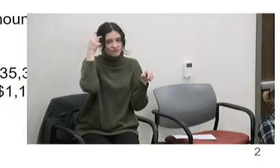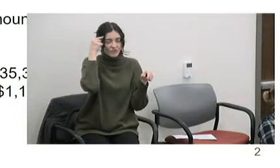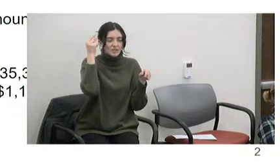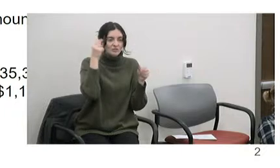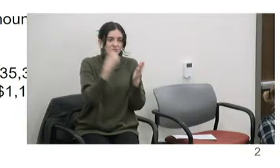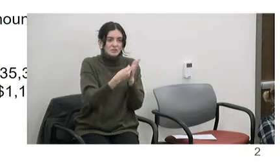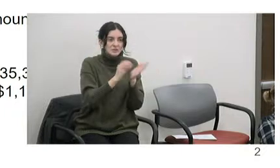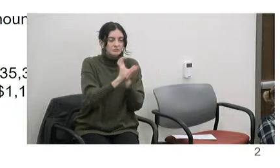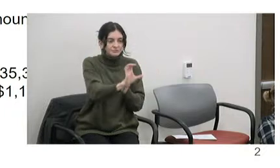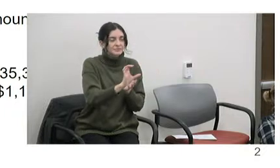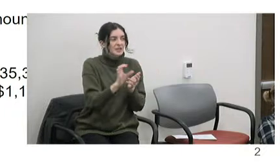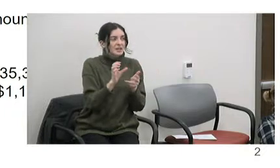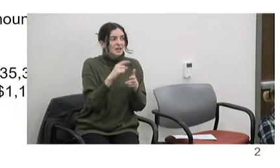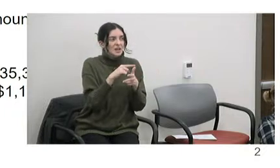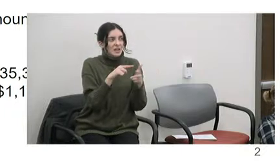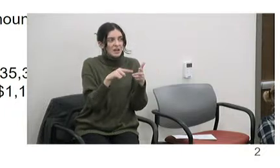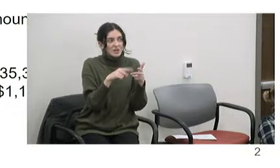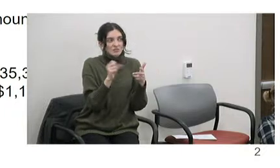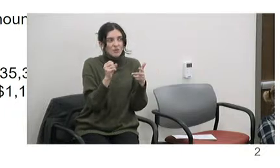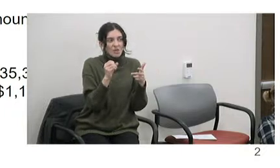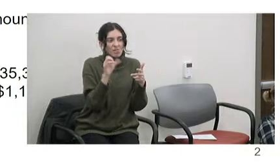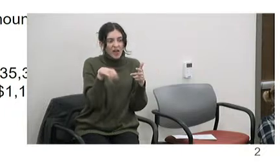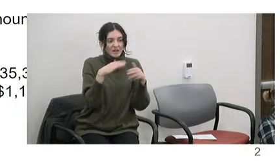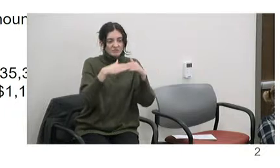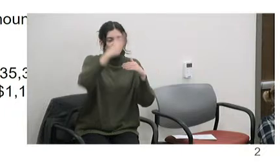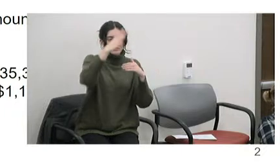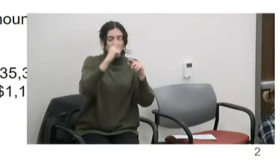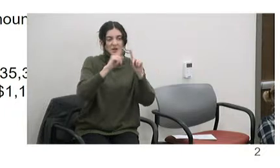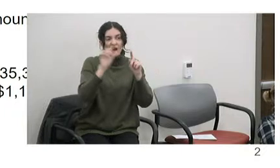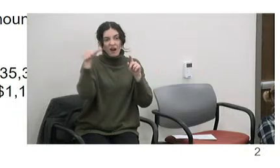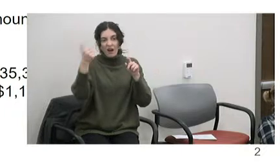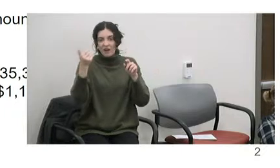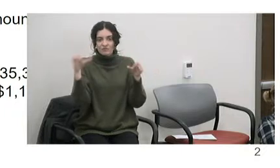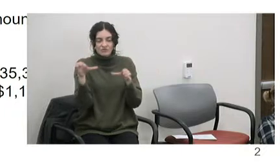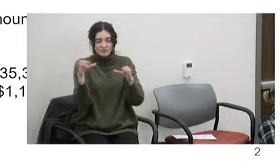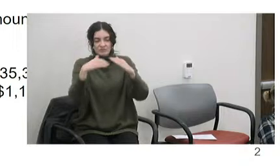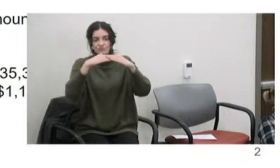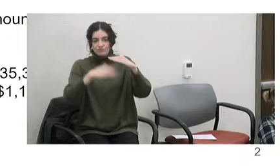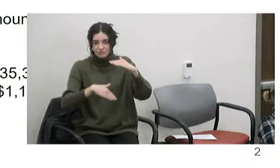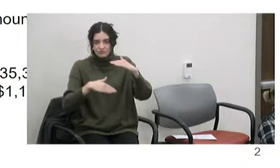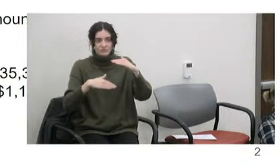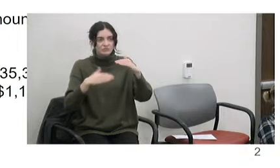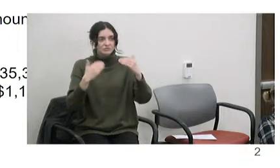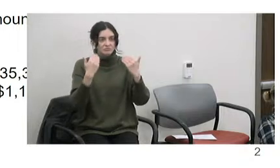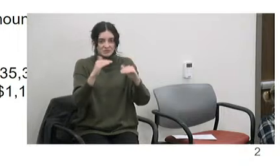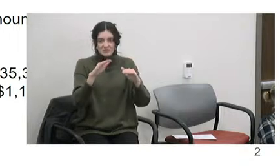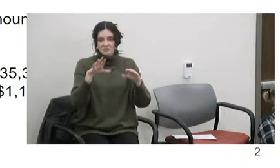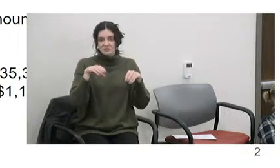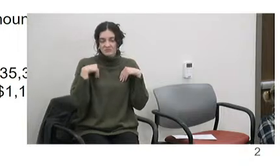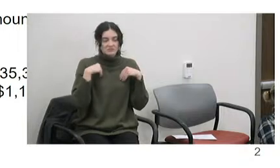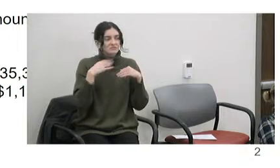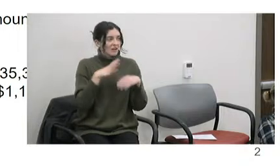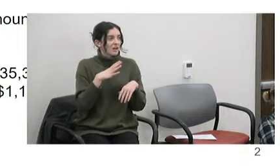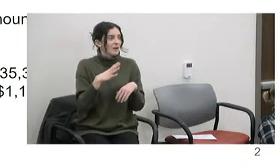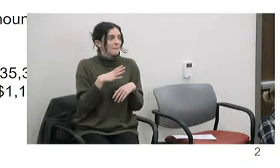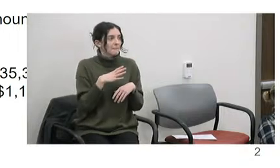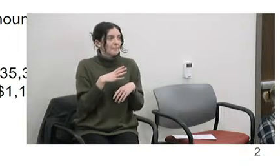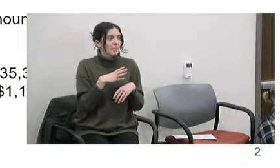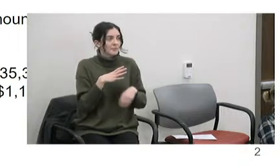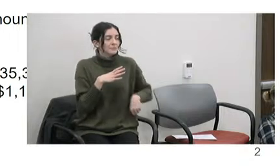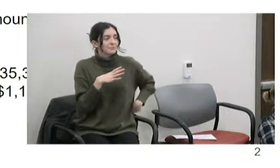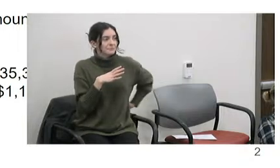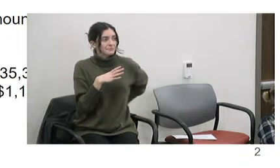resolution and amended certificate at the January meeting, just because our miscellaneous local grants are